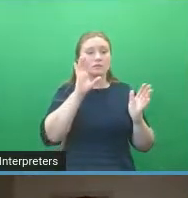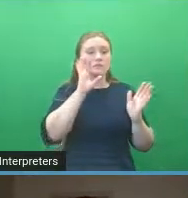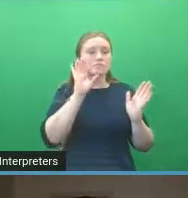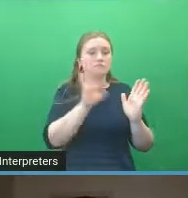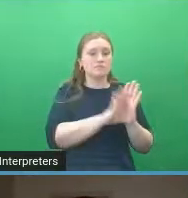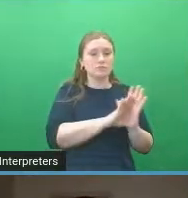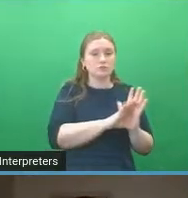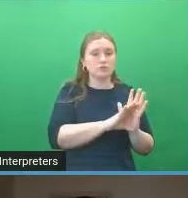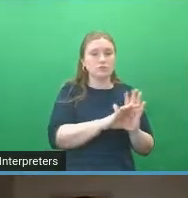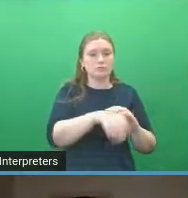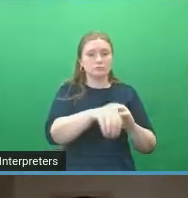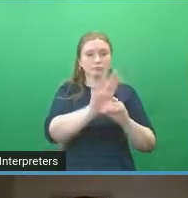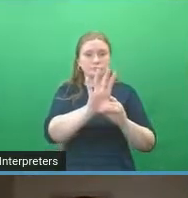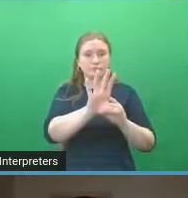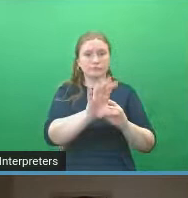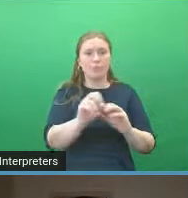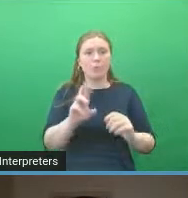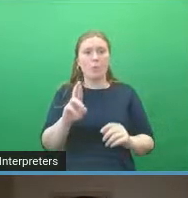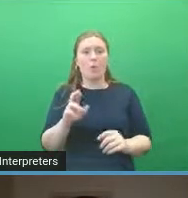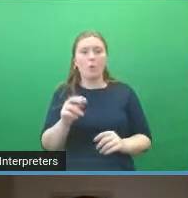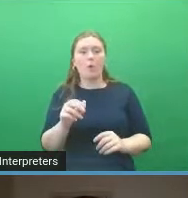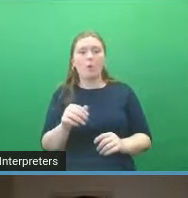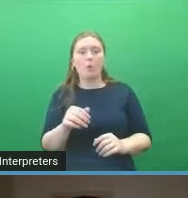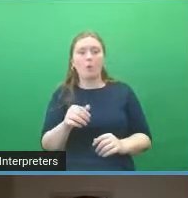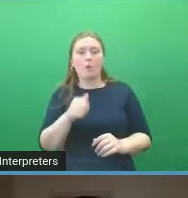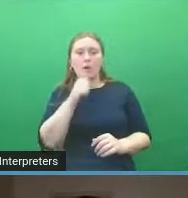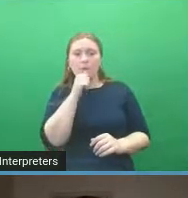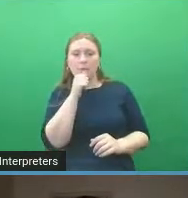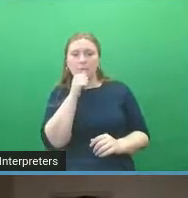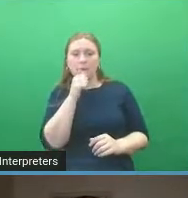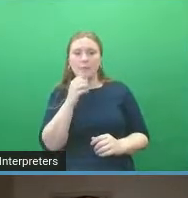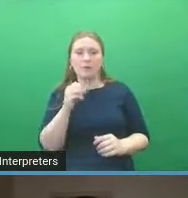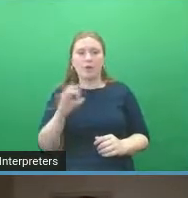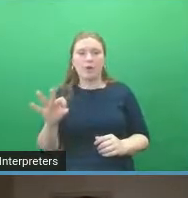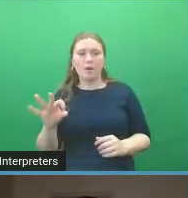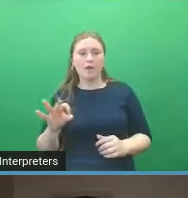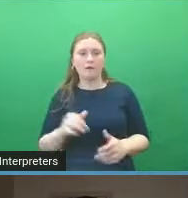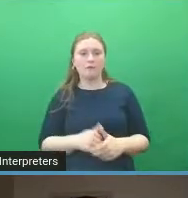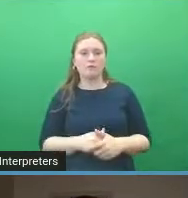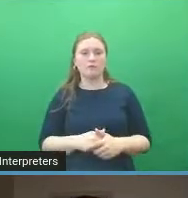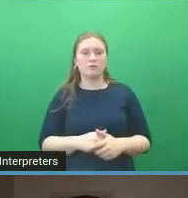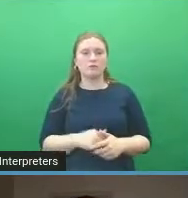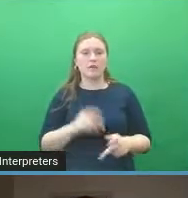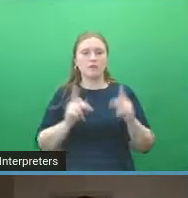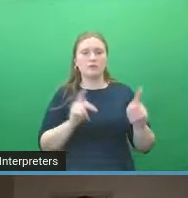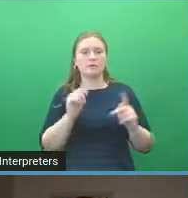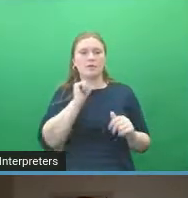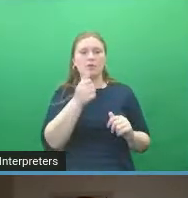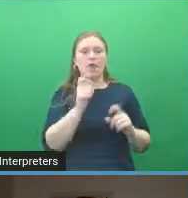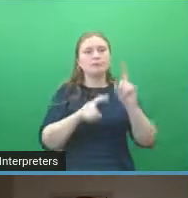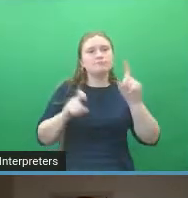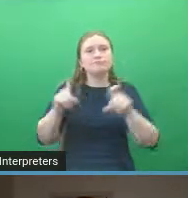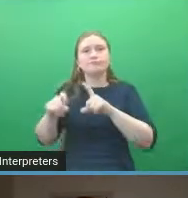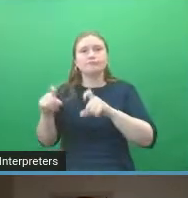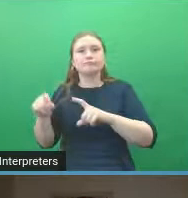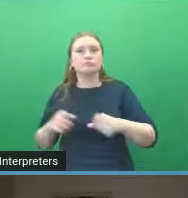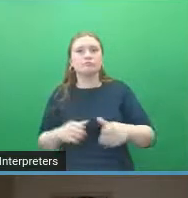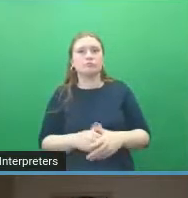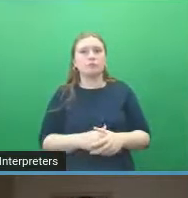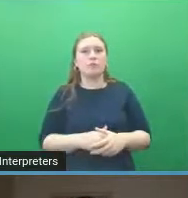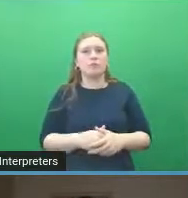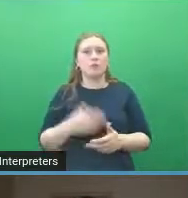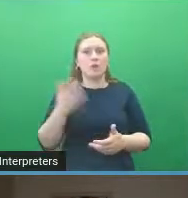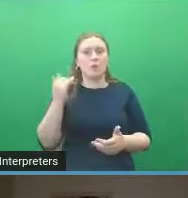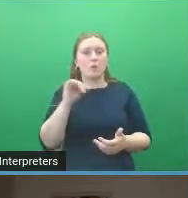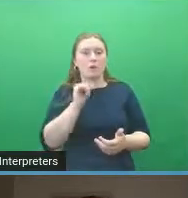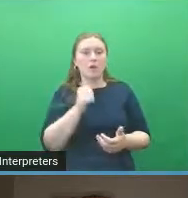need to give anyone a reason for why your camera is not on, or no one should ask. Let's encourage an atmosphere of trust, which can free people